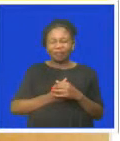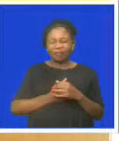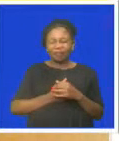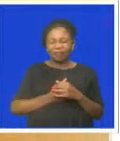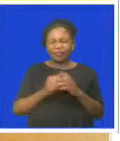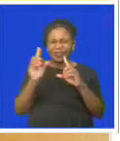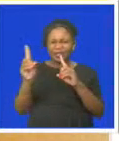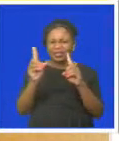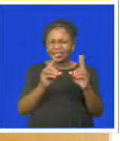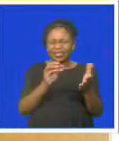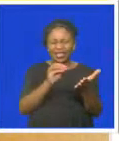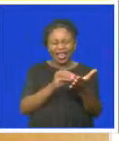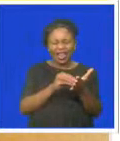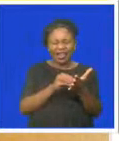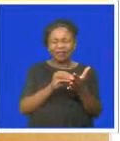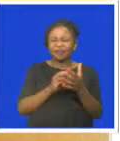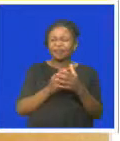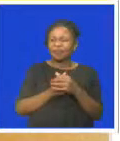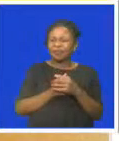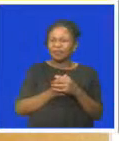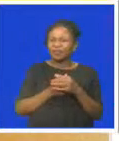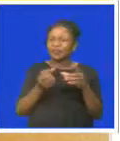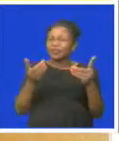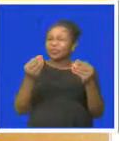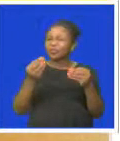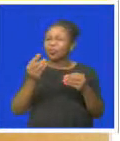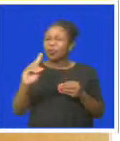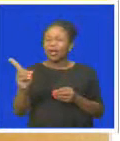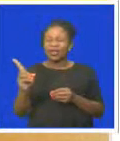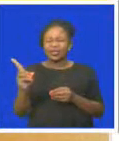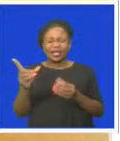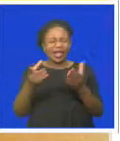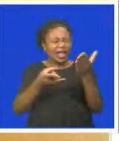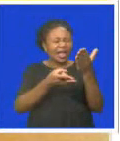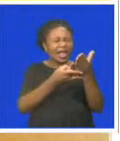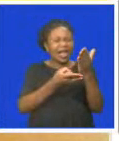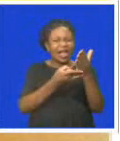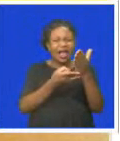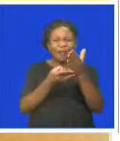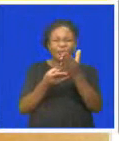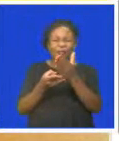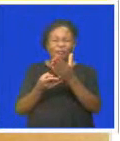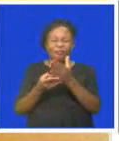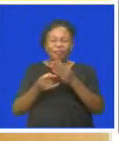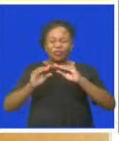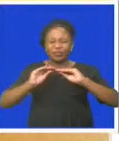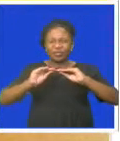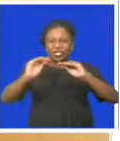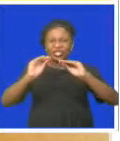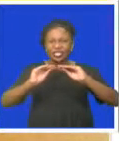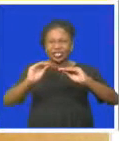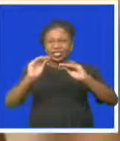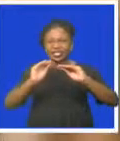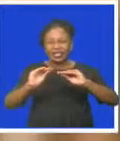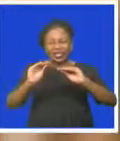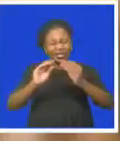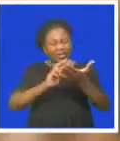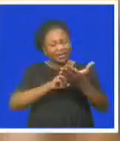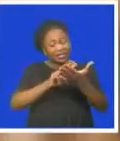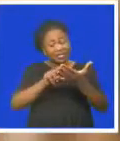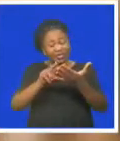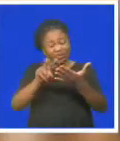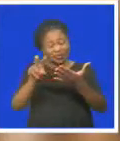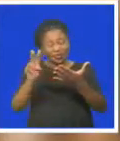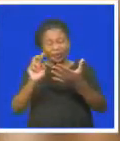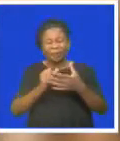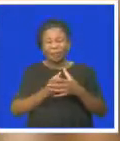doing? She's helping the children to learn to read. She's helping the children to